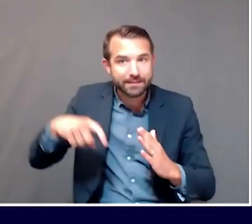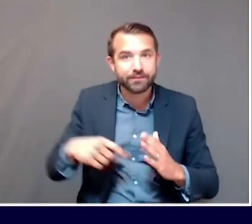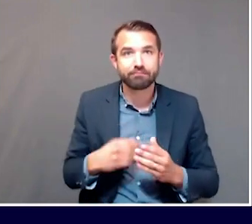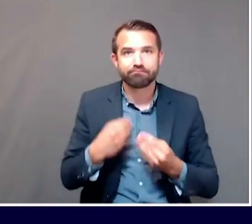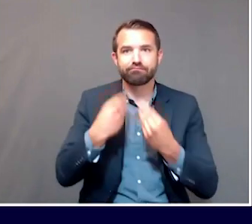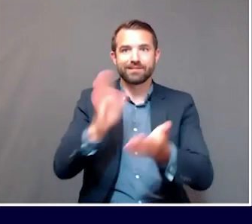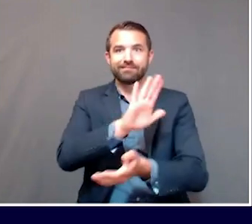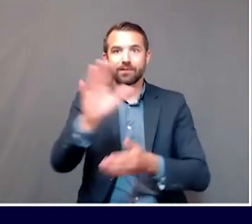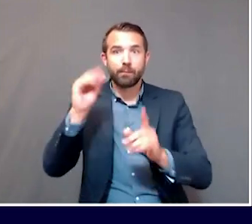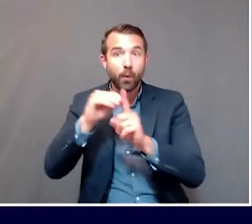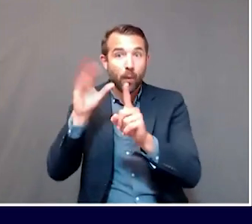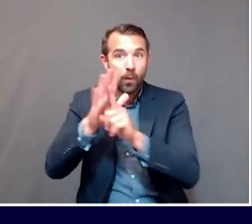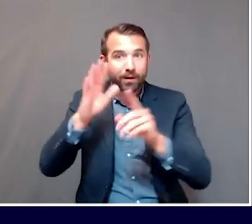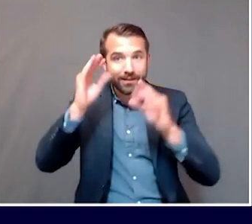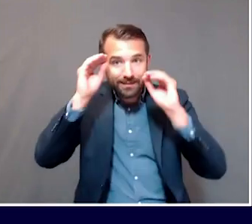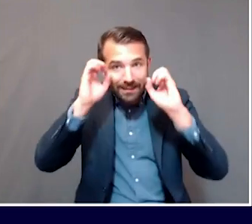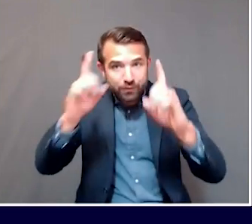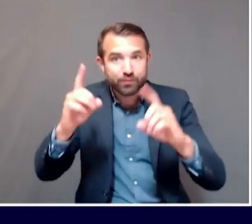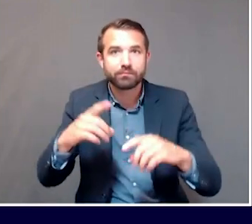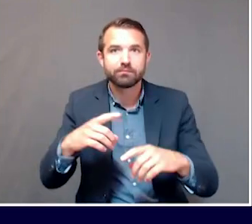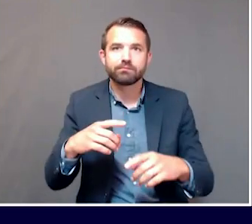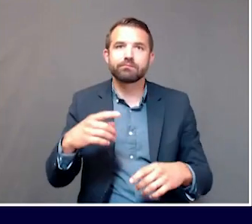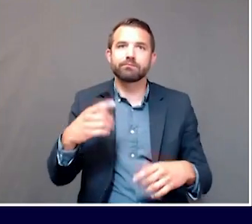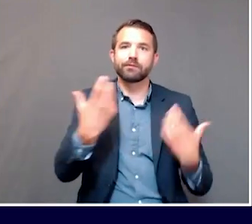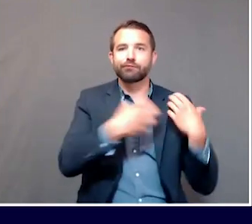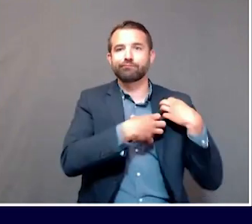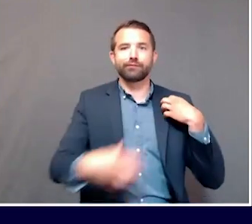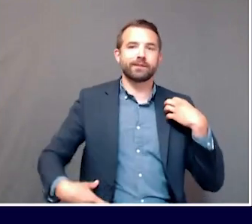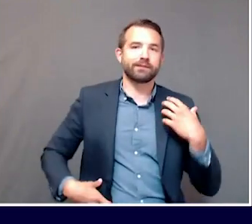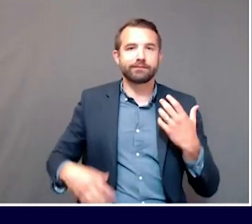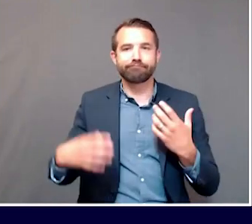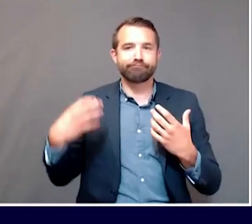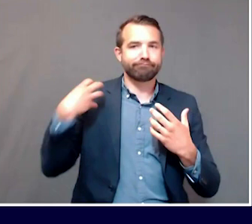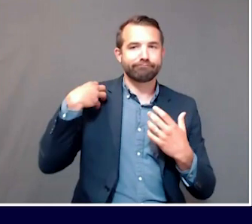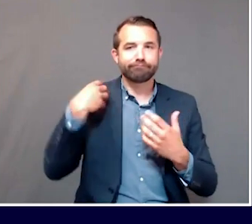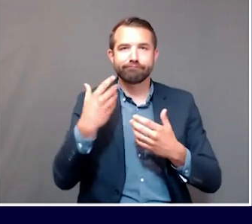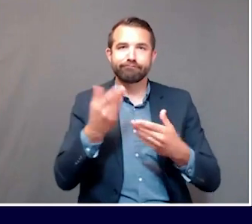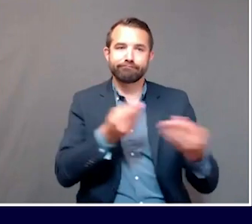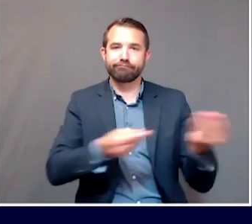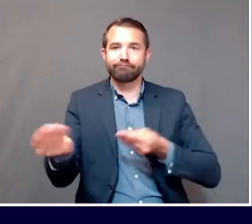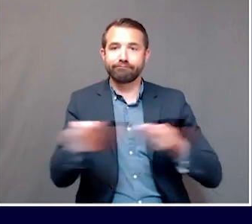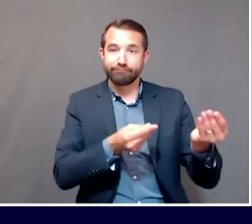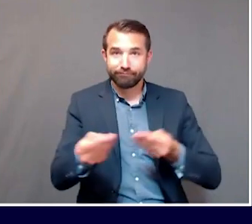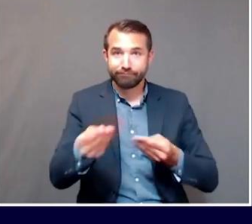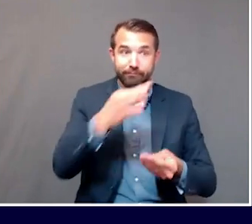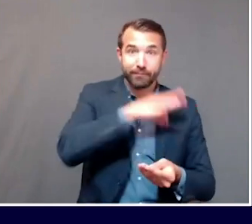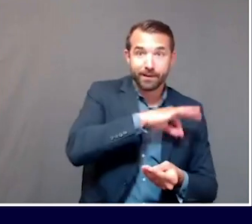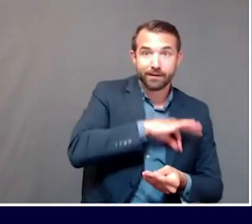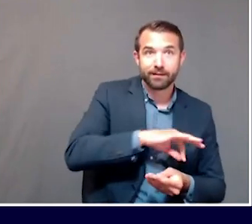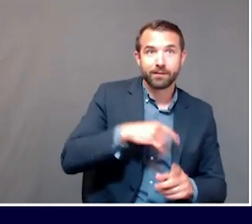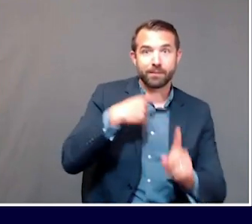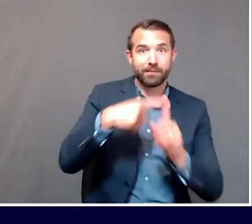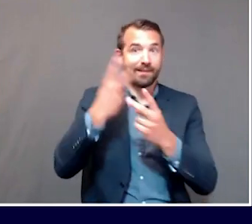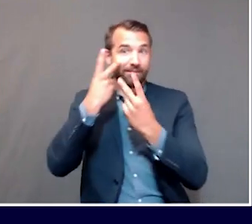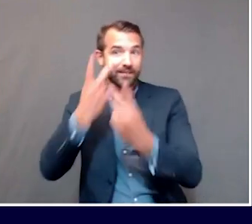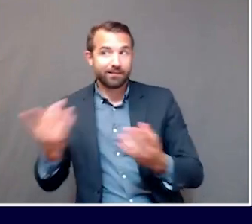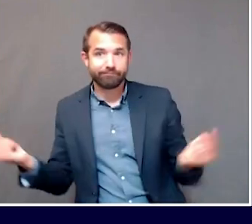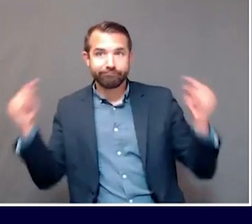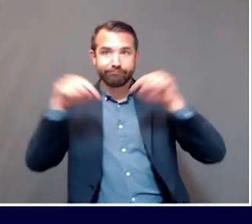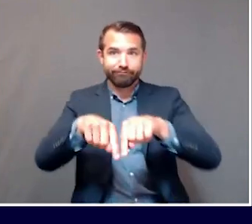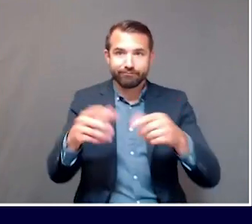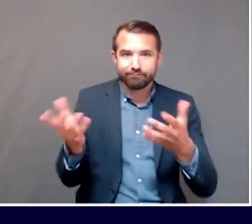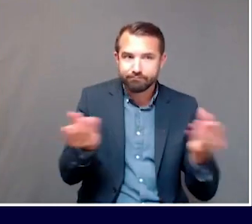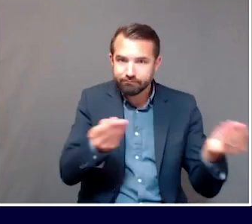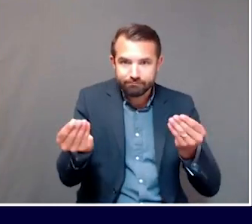be ambassadors for the public health community in Maine to spread the word to businesses and staff